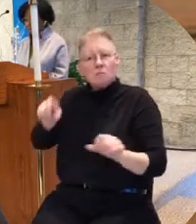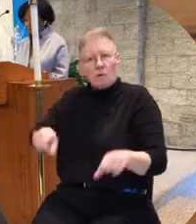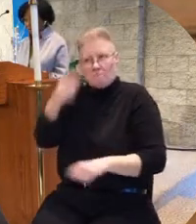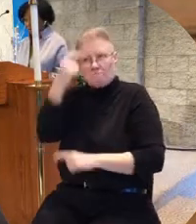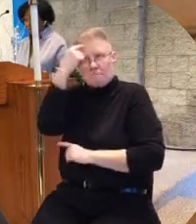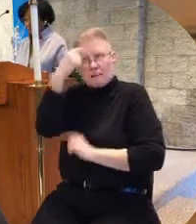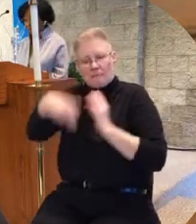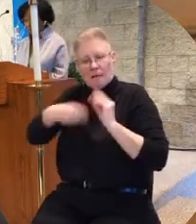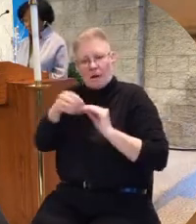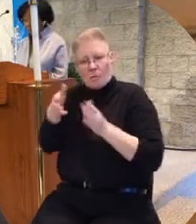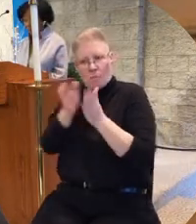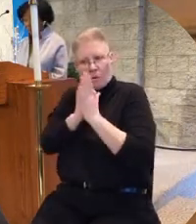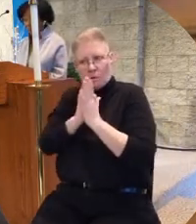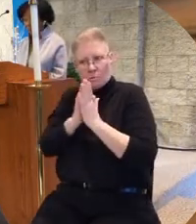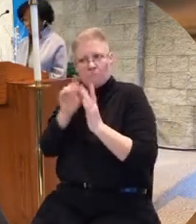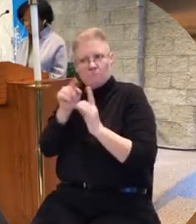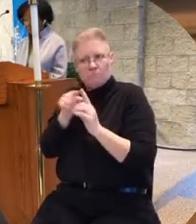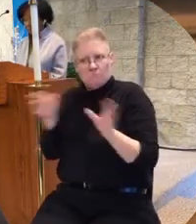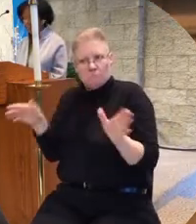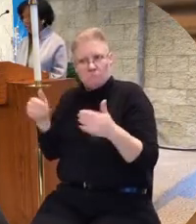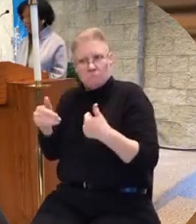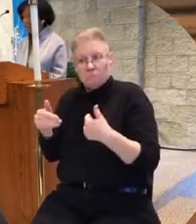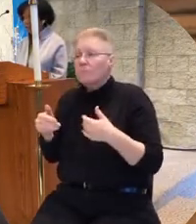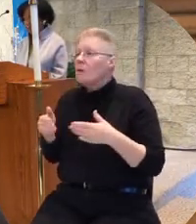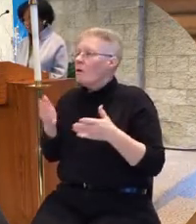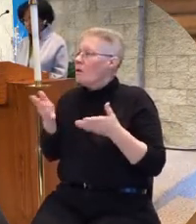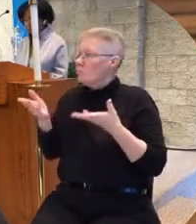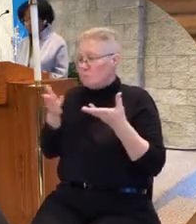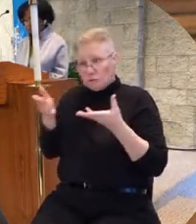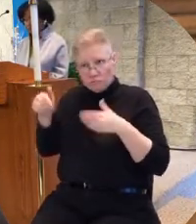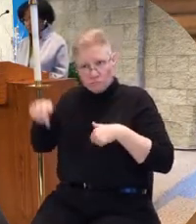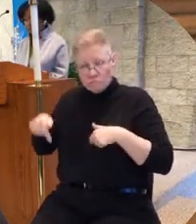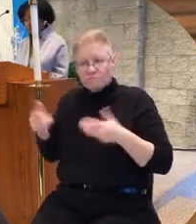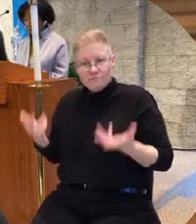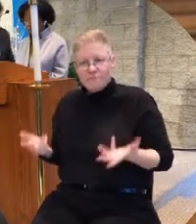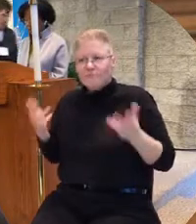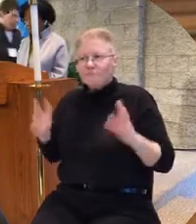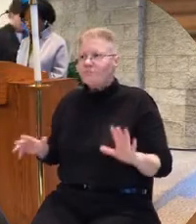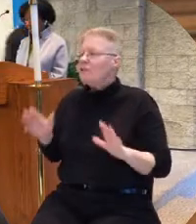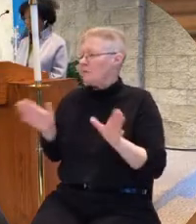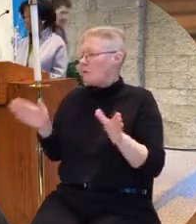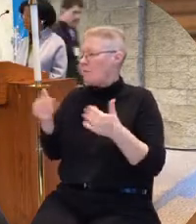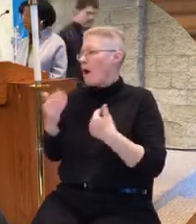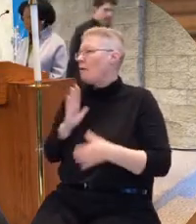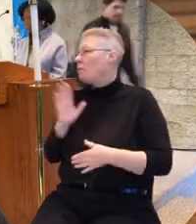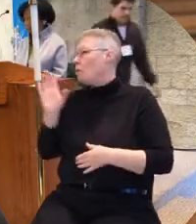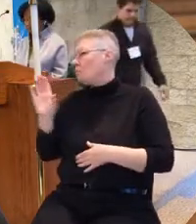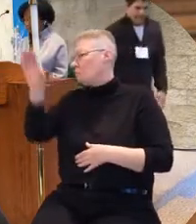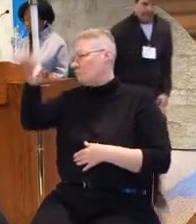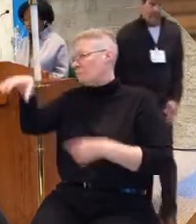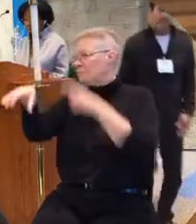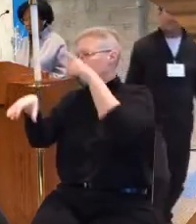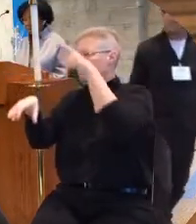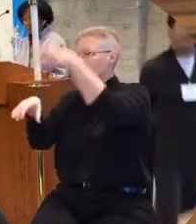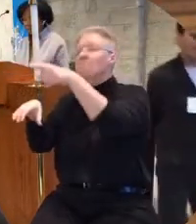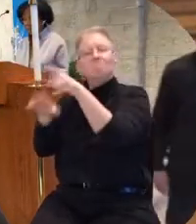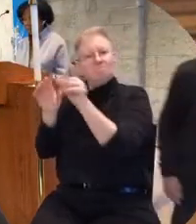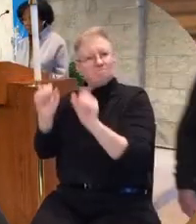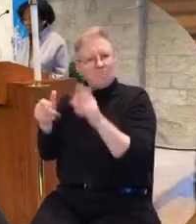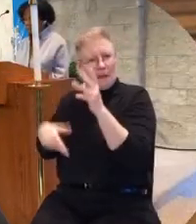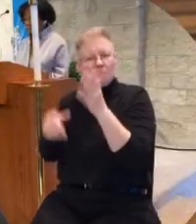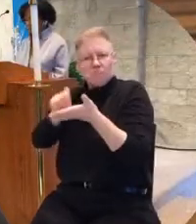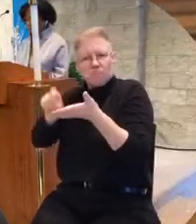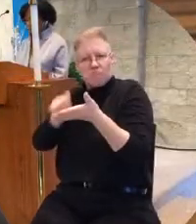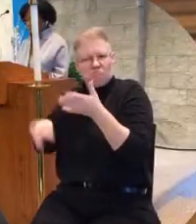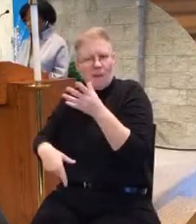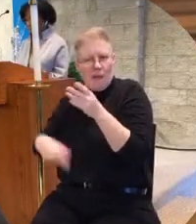the service, the prayer box is located in the garden court, where you may add your written requests. Your prayers are then prayed